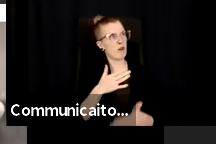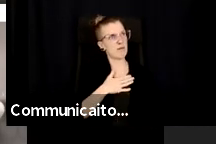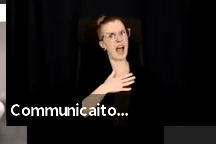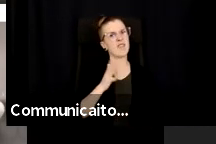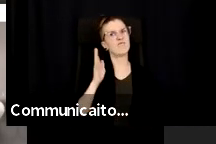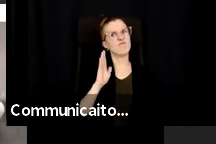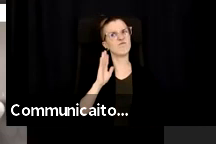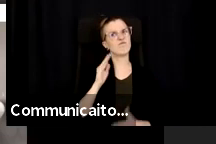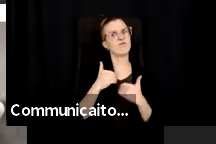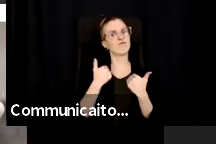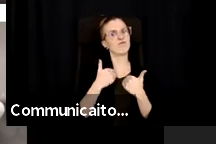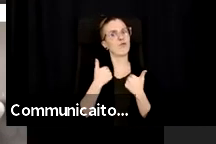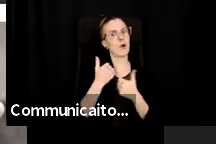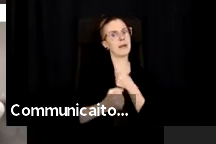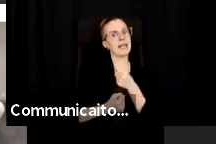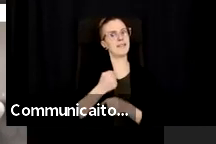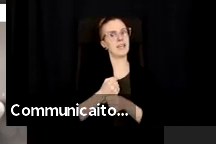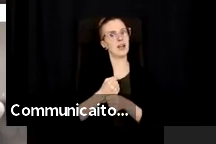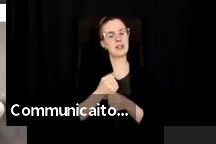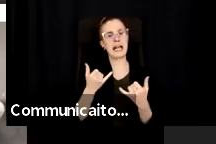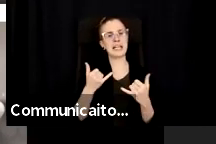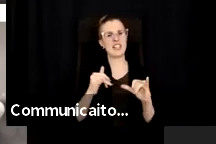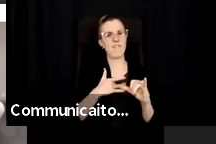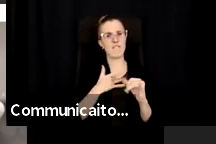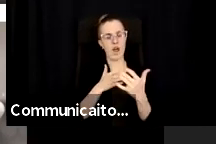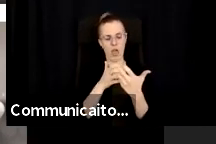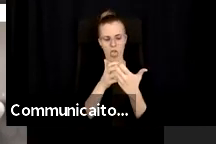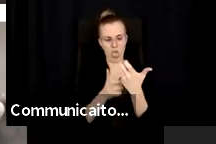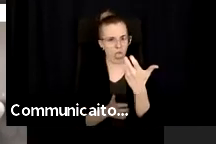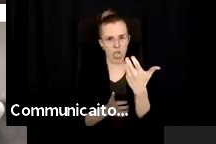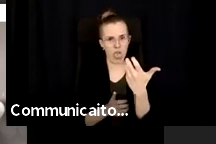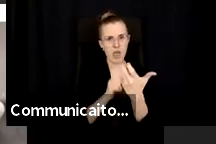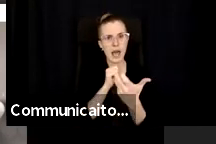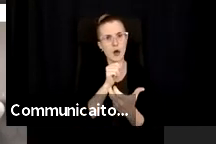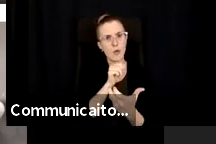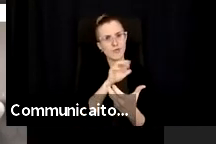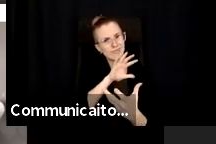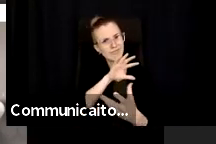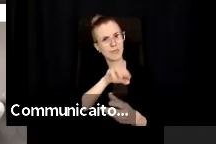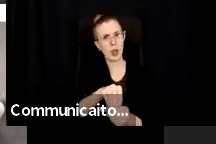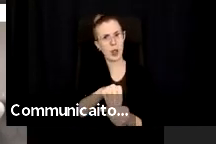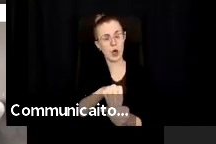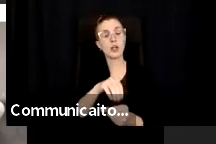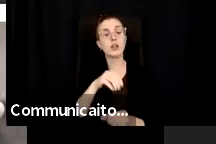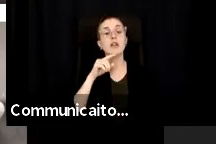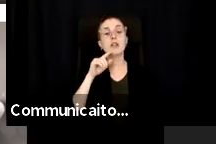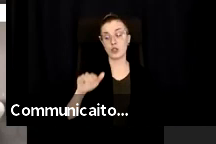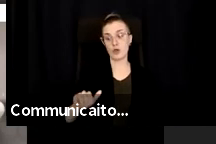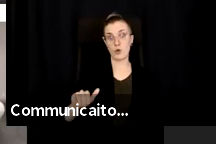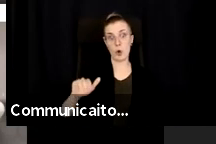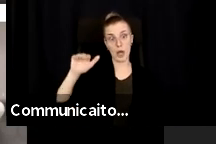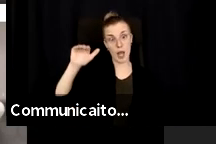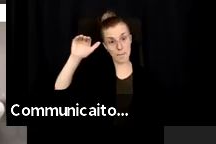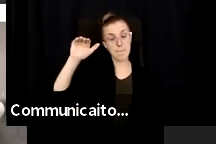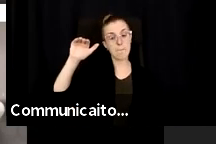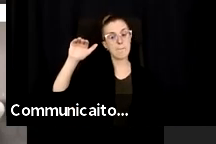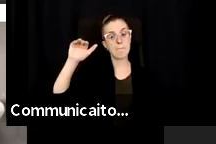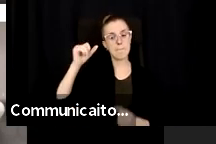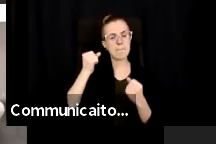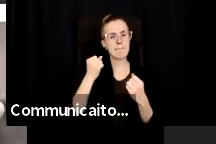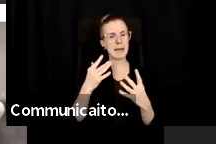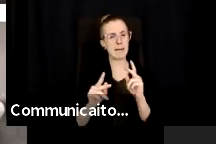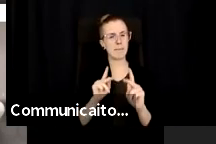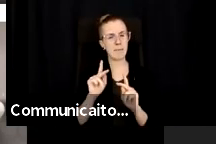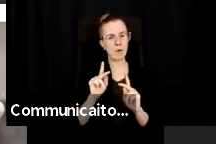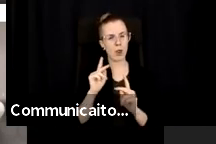still didn't think I belonged. And growing up, I was told by so many people that, you